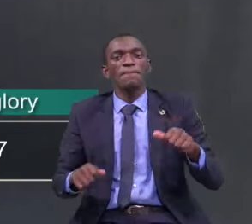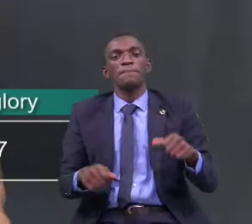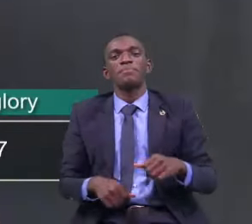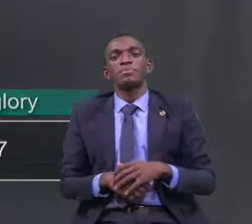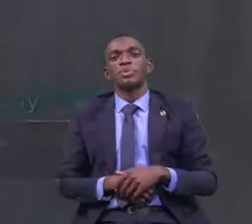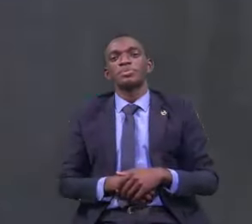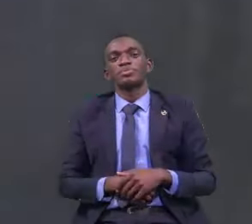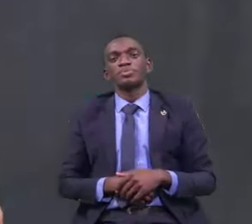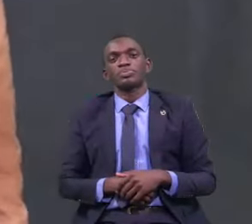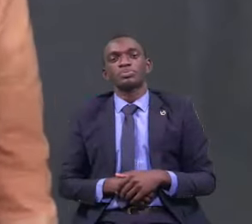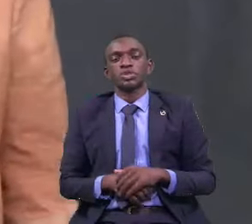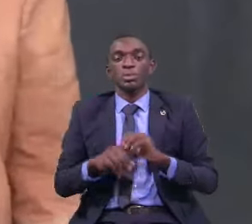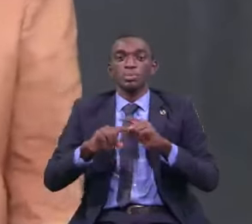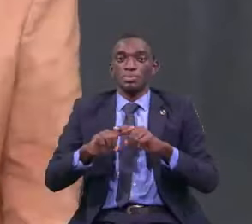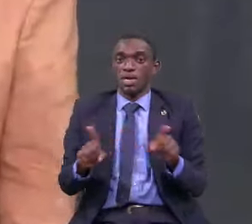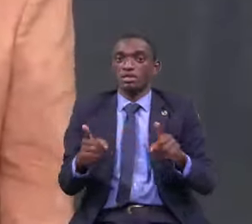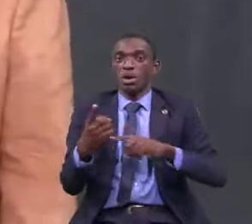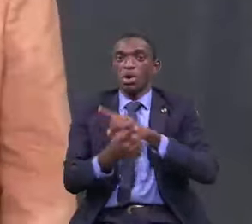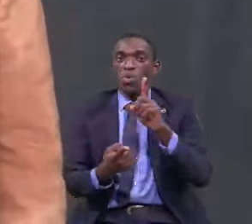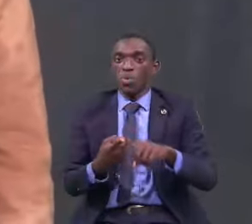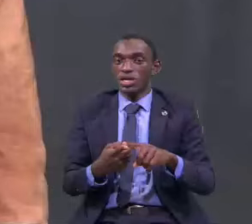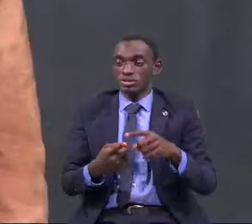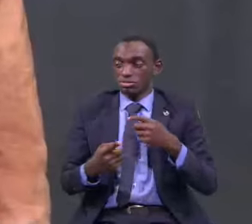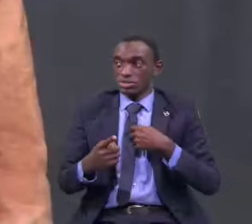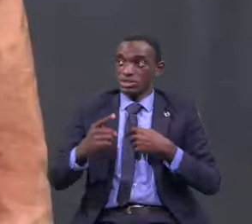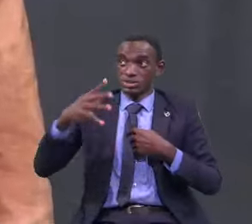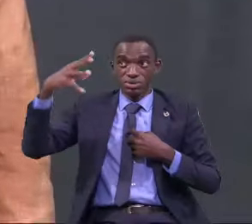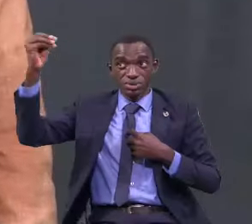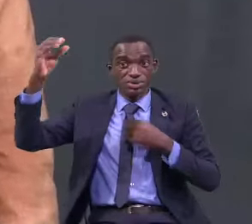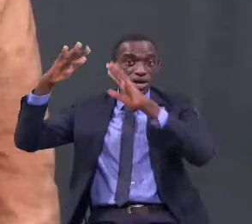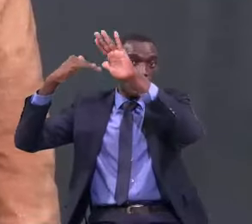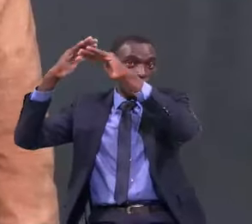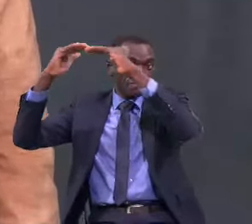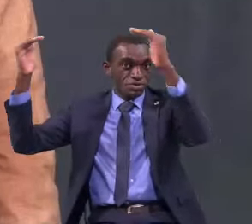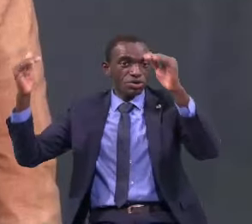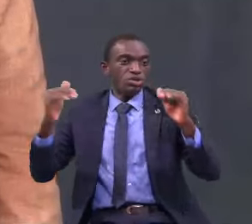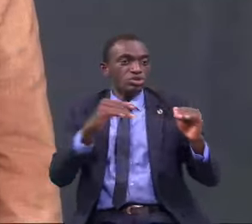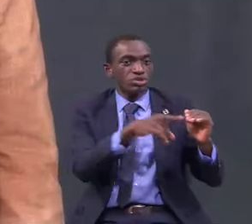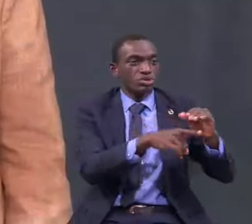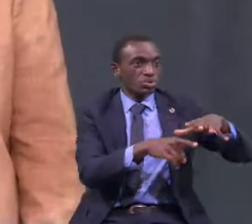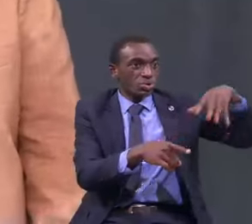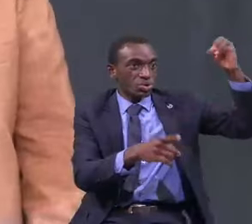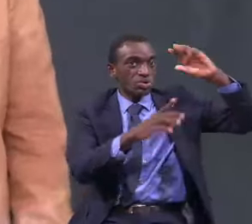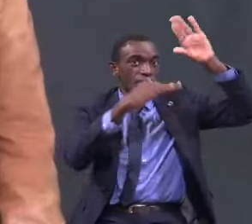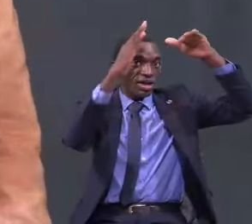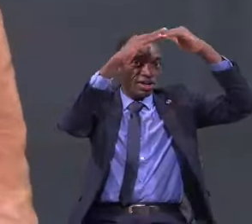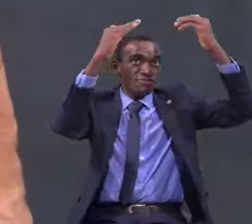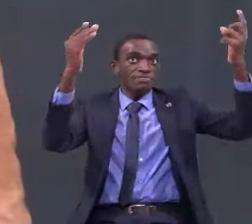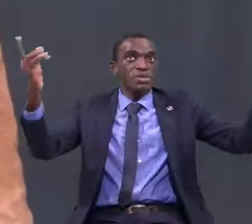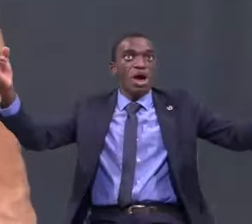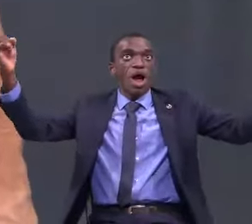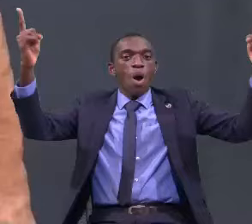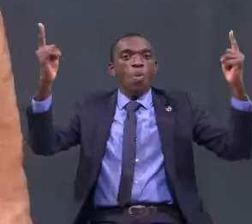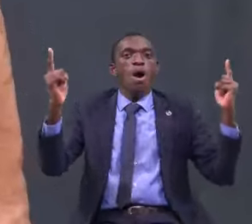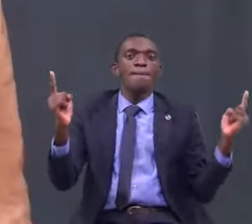pas physiquement. But when you and I get over there, mais quand vous et moi, nous y arriverons, I will see you,